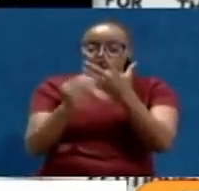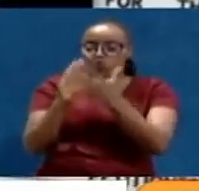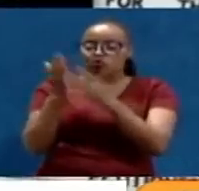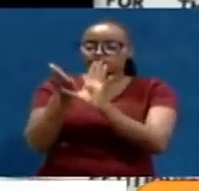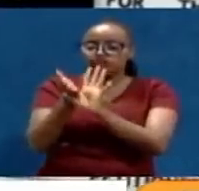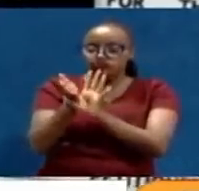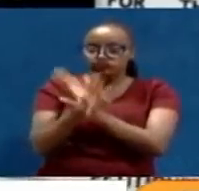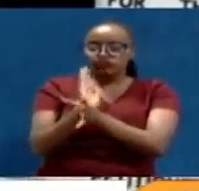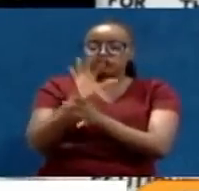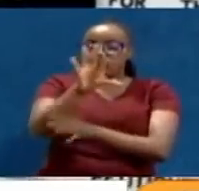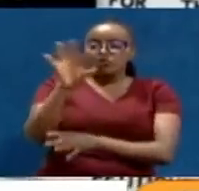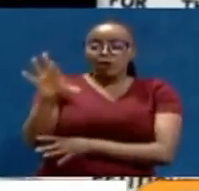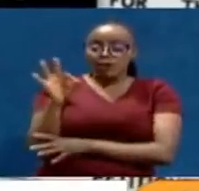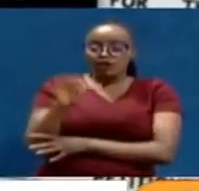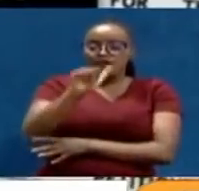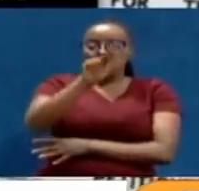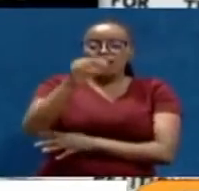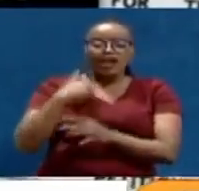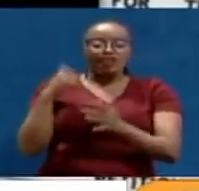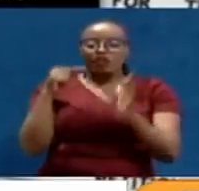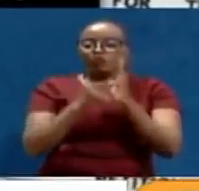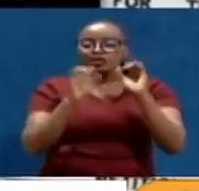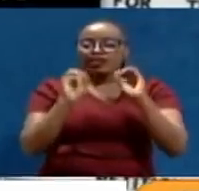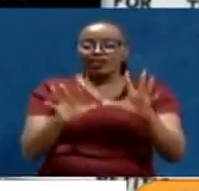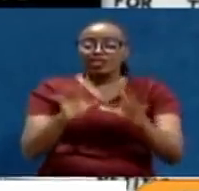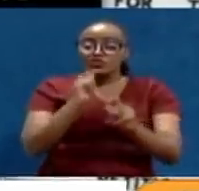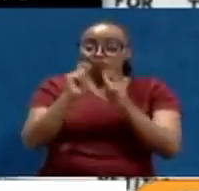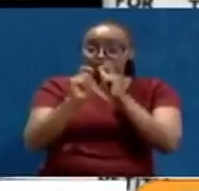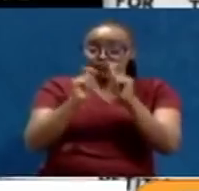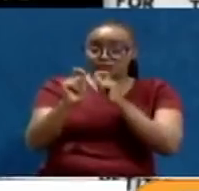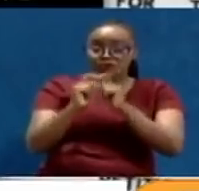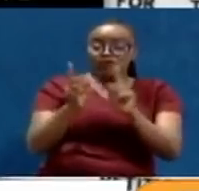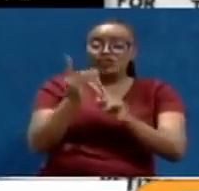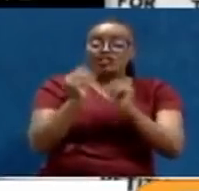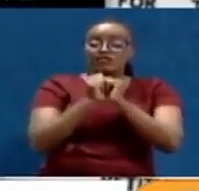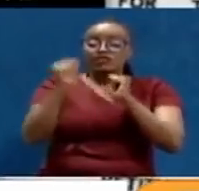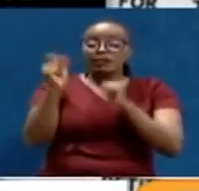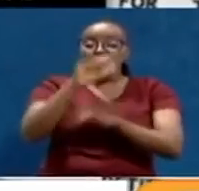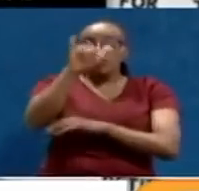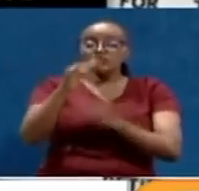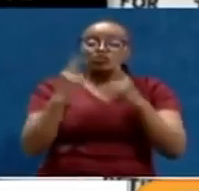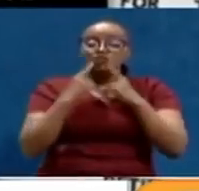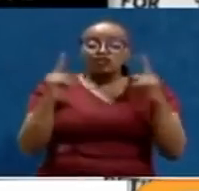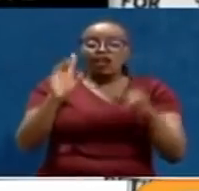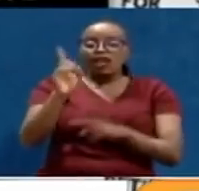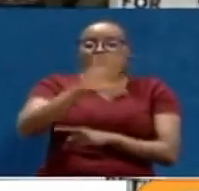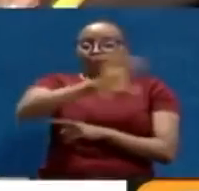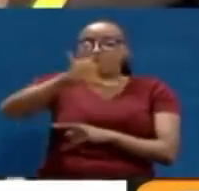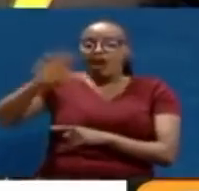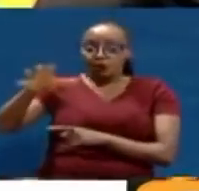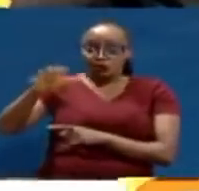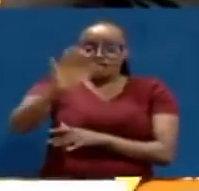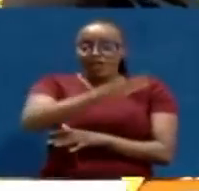her nomination leaves Kananu with no basis of being vetted on the 15th of January as announced by the Nairobi County Assembly